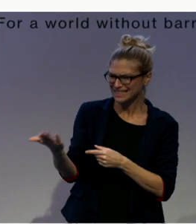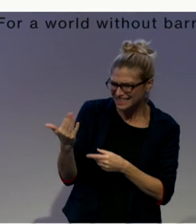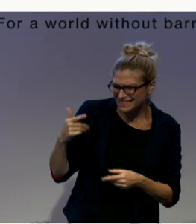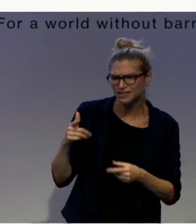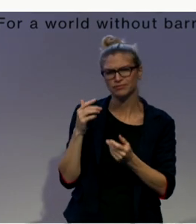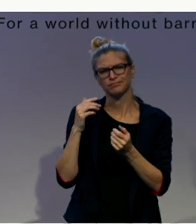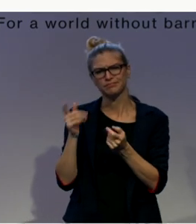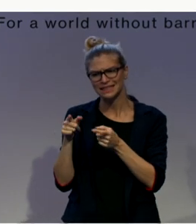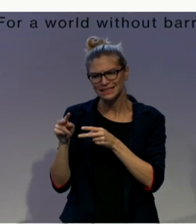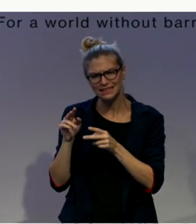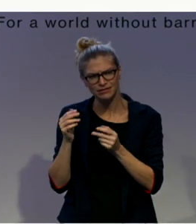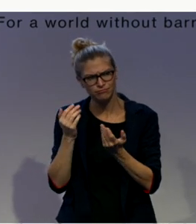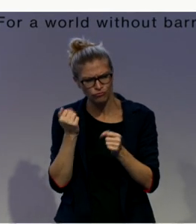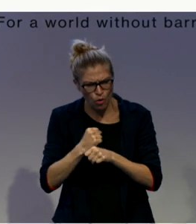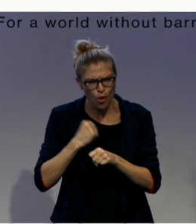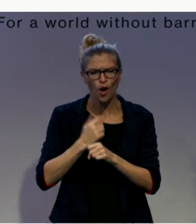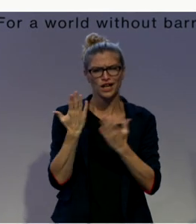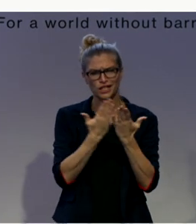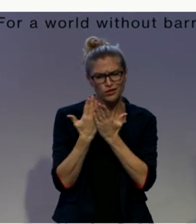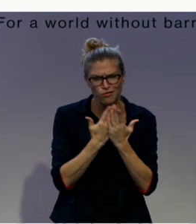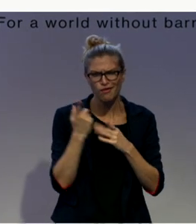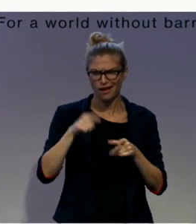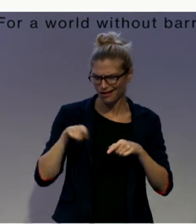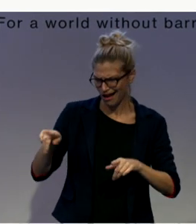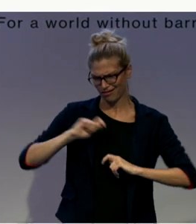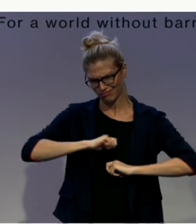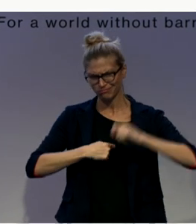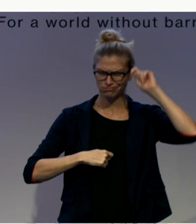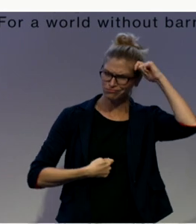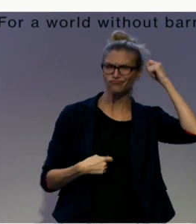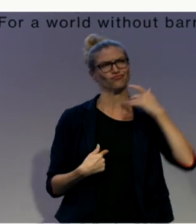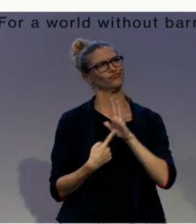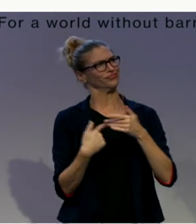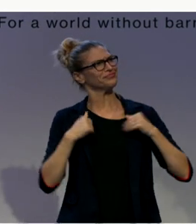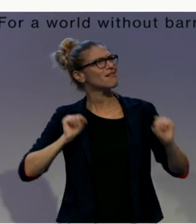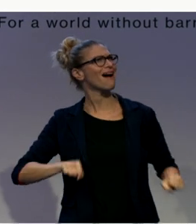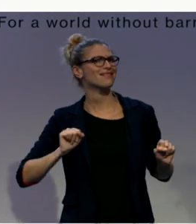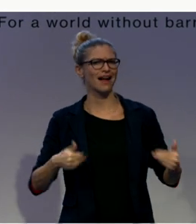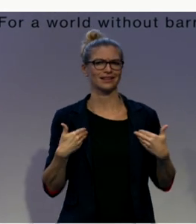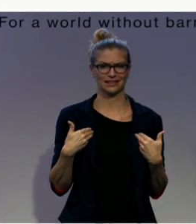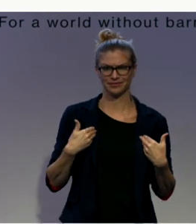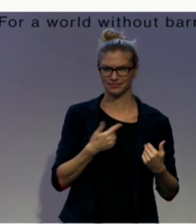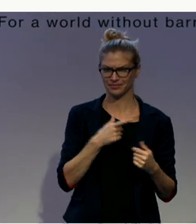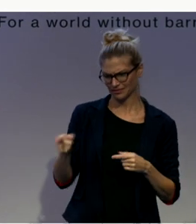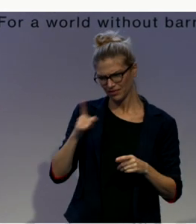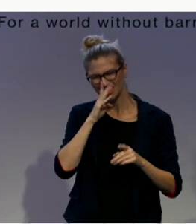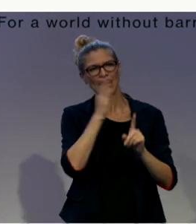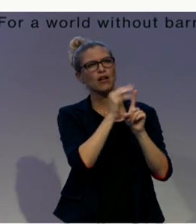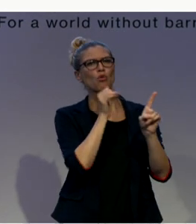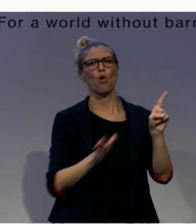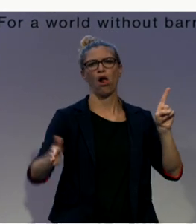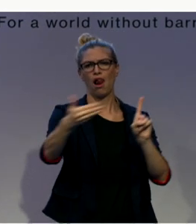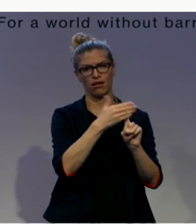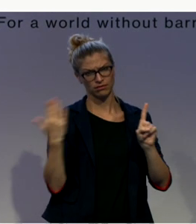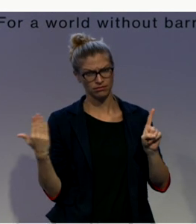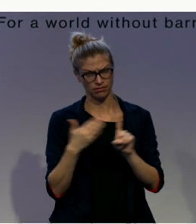different image to change the mentality. This is a very short and direct way, and a not easy way.